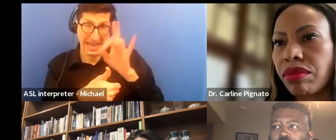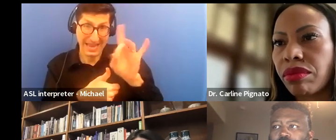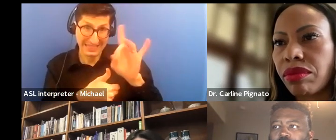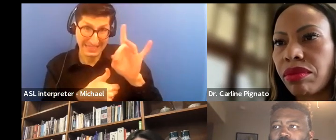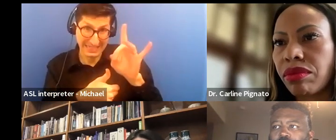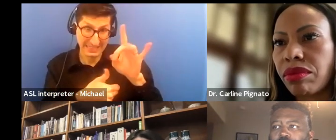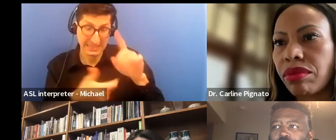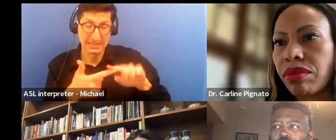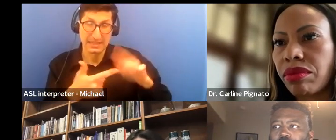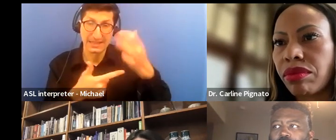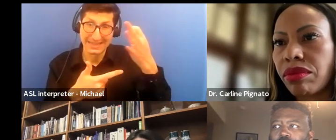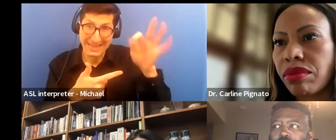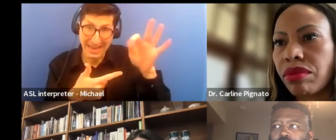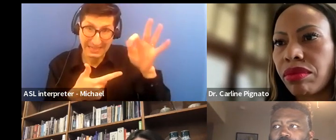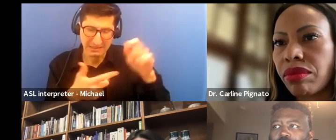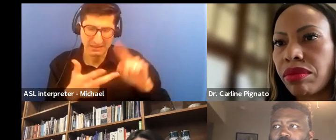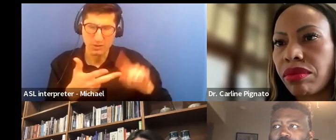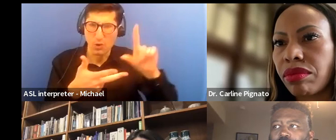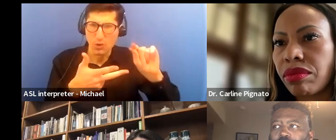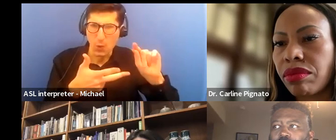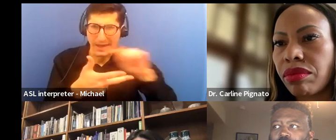to review the initial